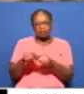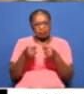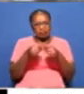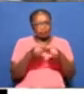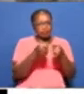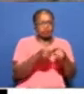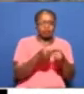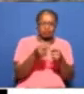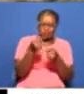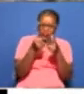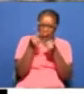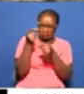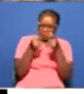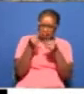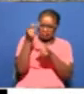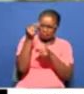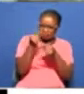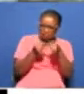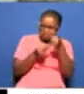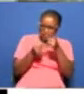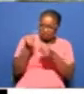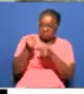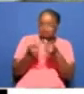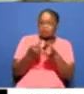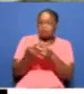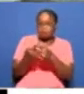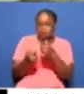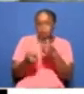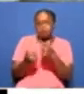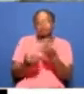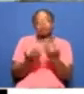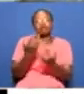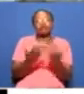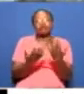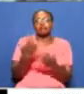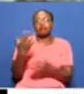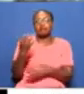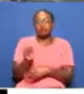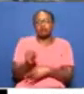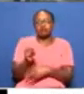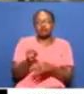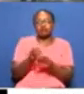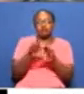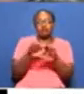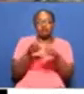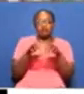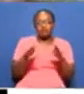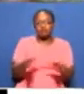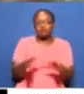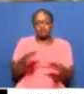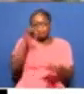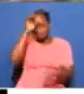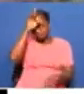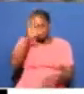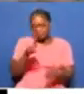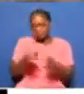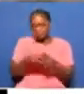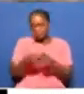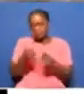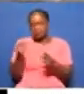kutega maji yake na kuenda kushamusha. 50 farmers from 17 villages in the region started the venture in